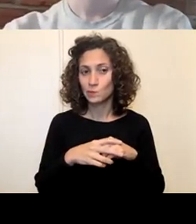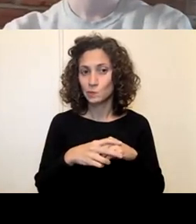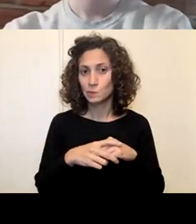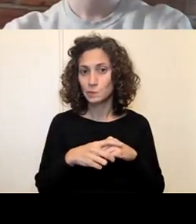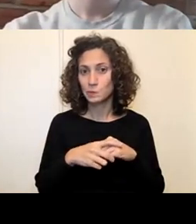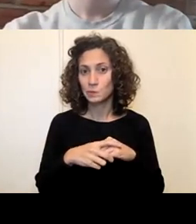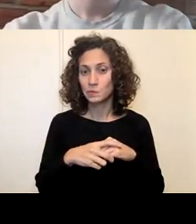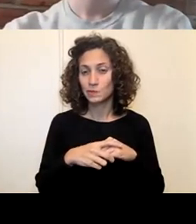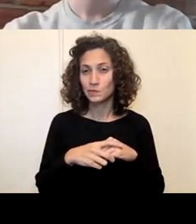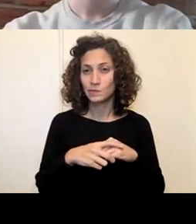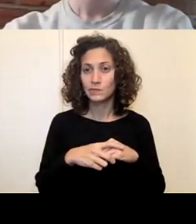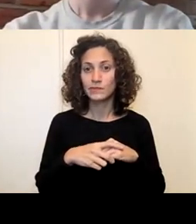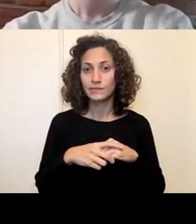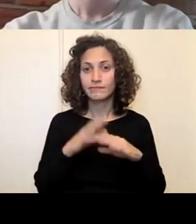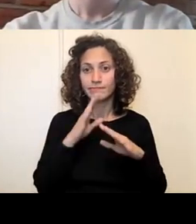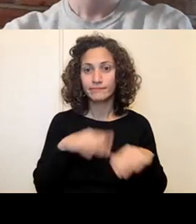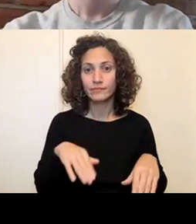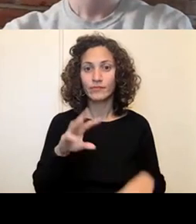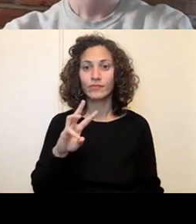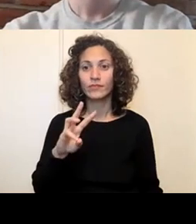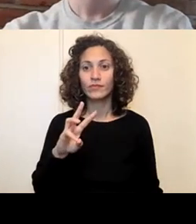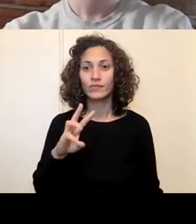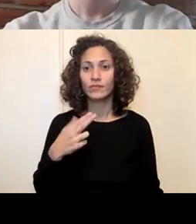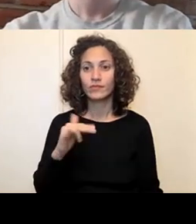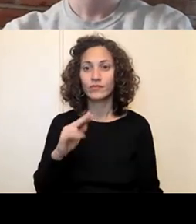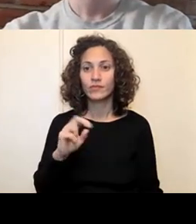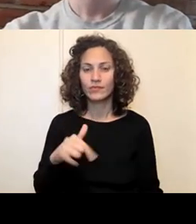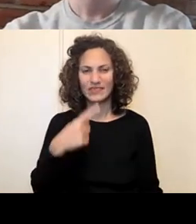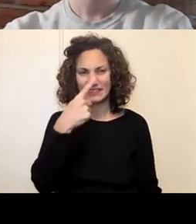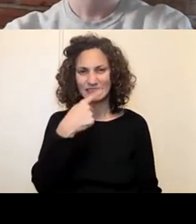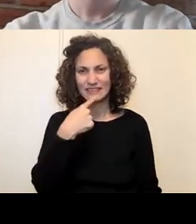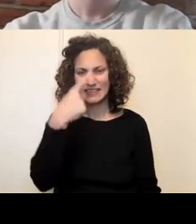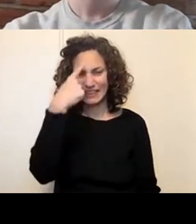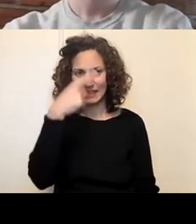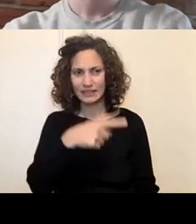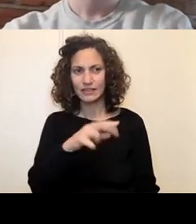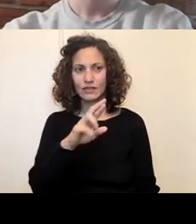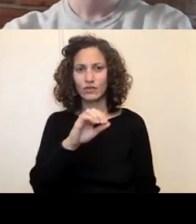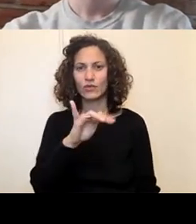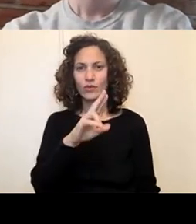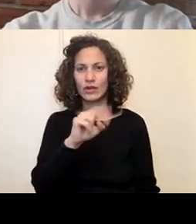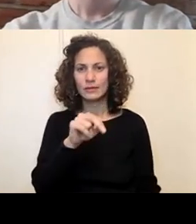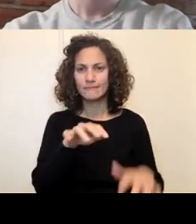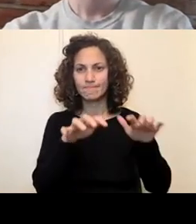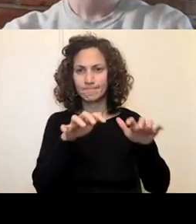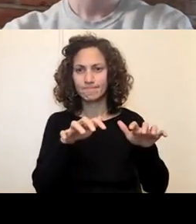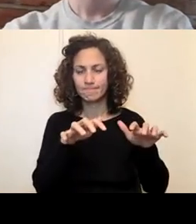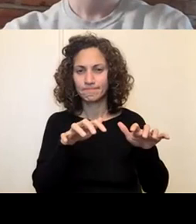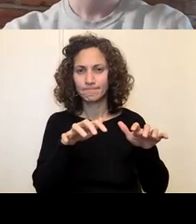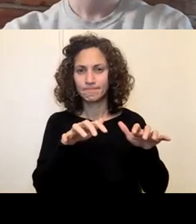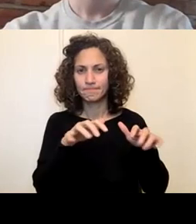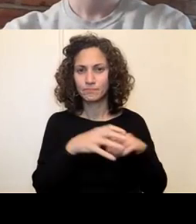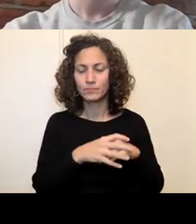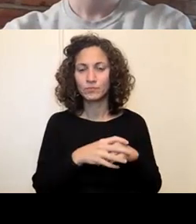I think Robin froze. Um, uh,